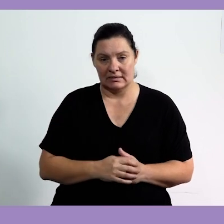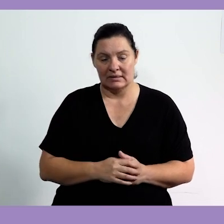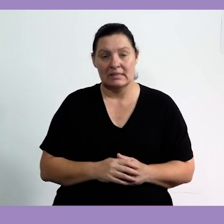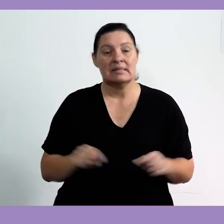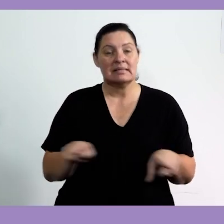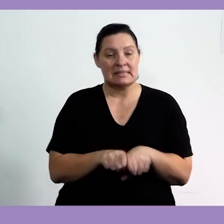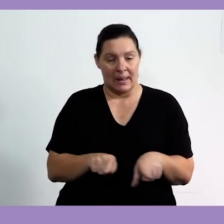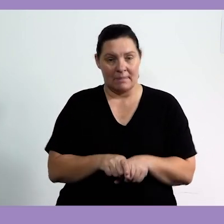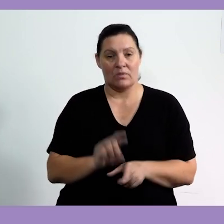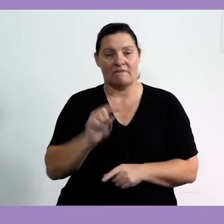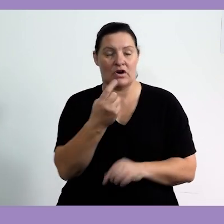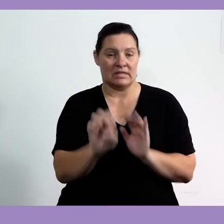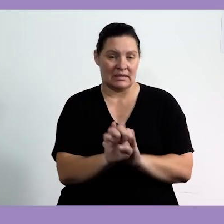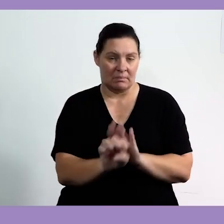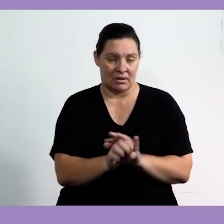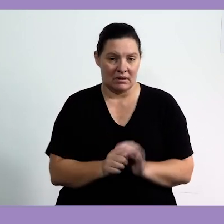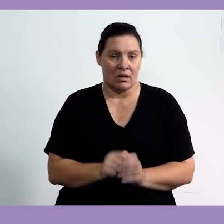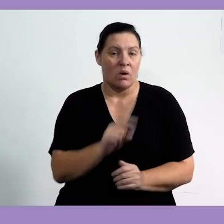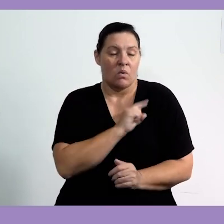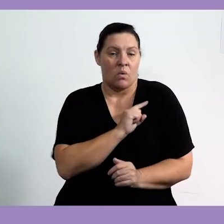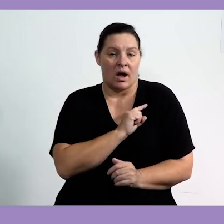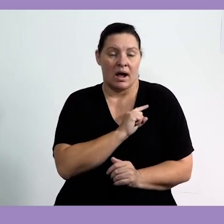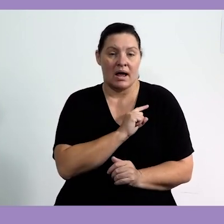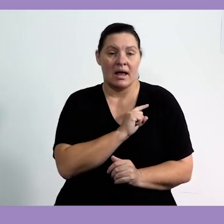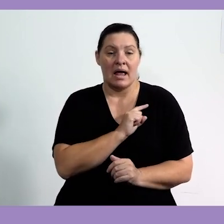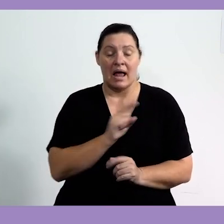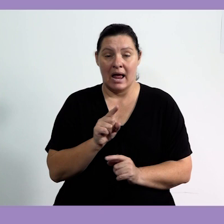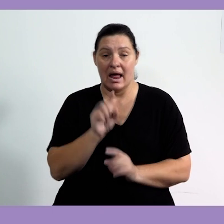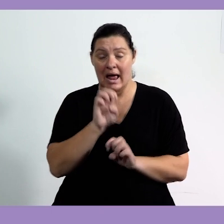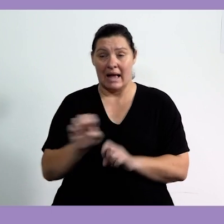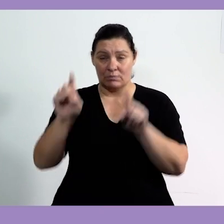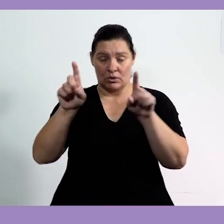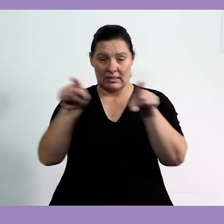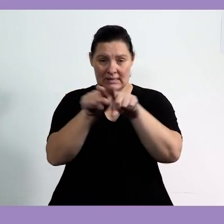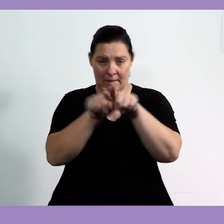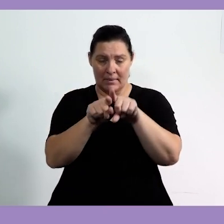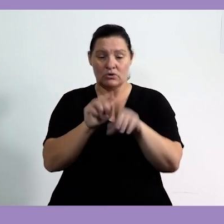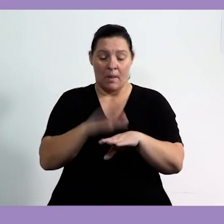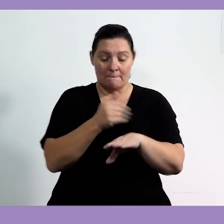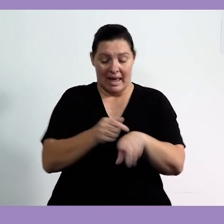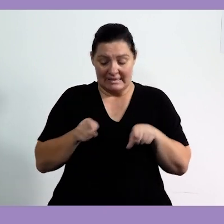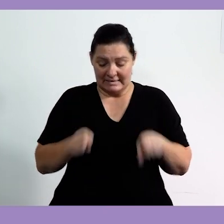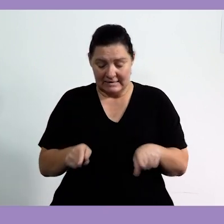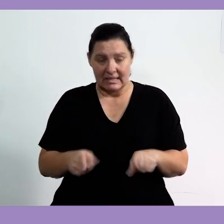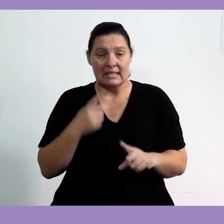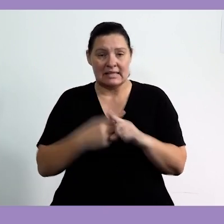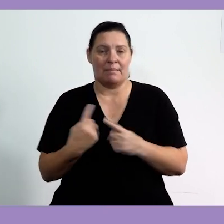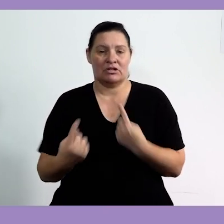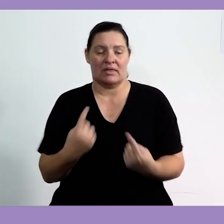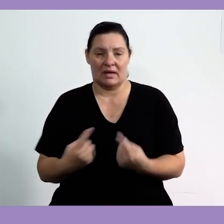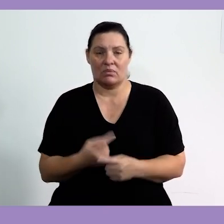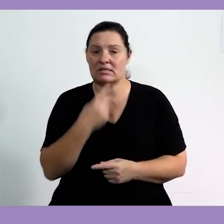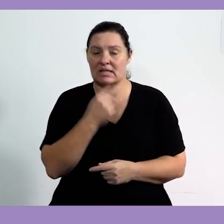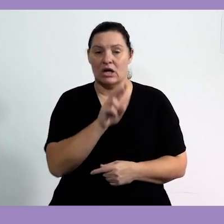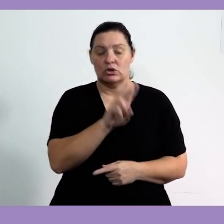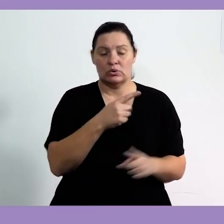The same would be with this first example. Now, because the exponents are the same, that means we can take the bases and multiply them.